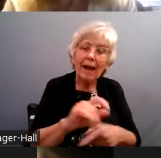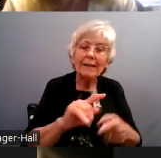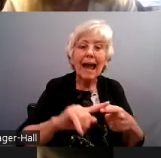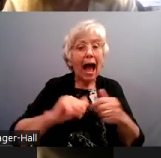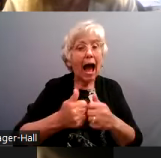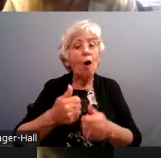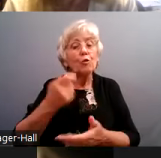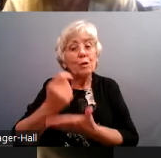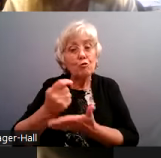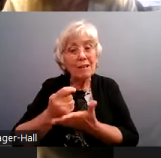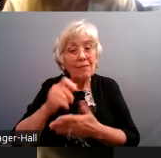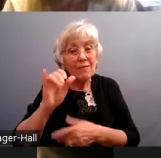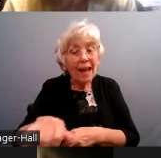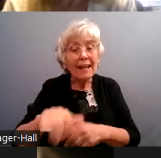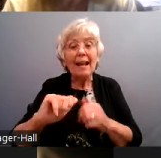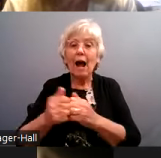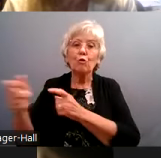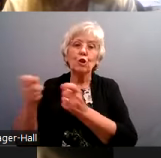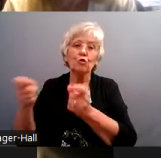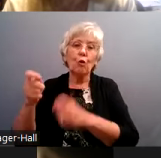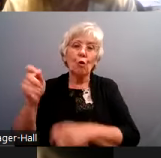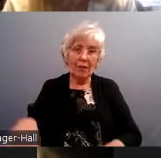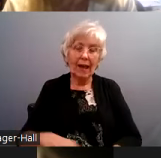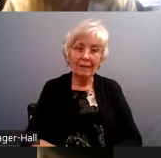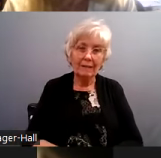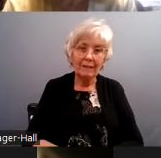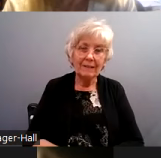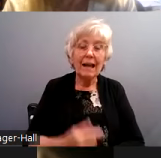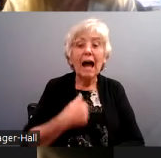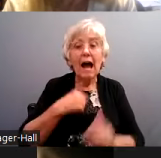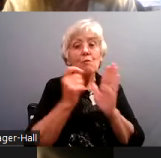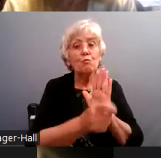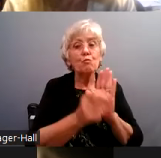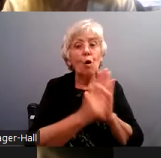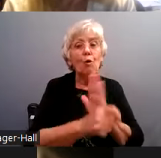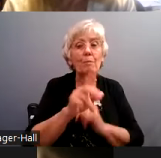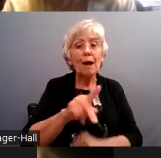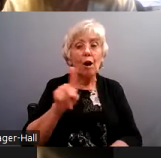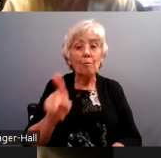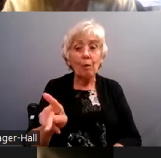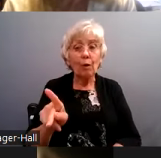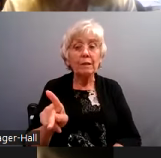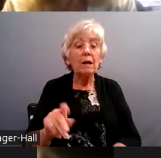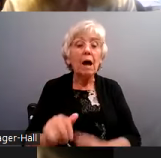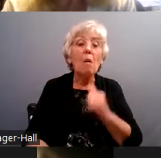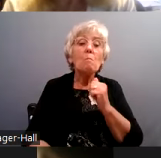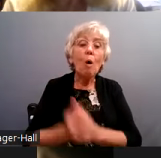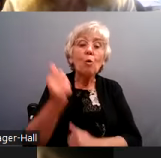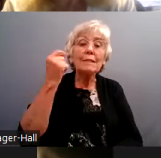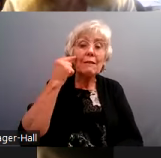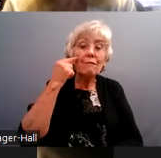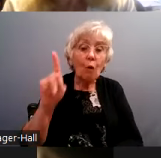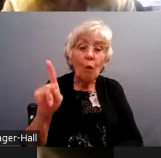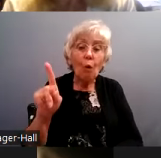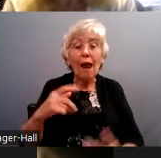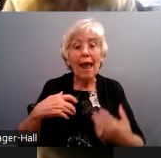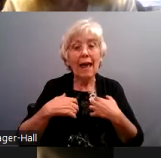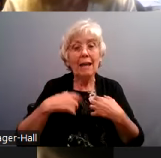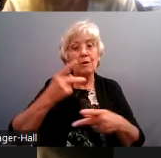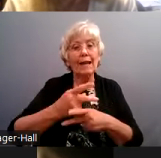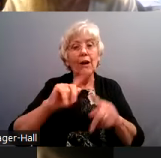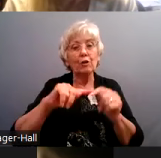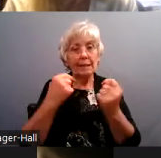do we control it? And I wrote this PowerPoint. It was mainly for the animal care